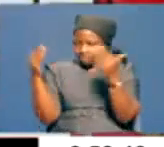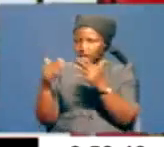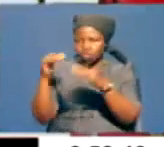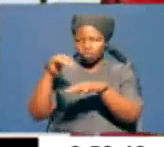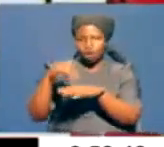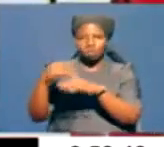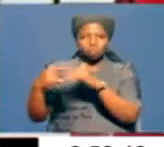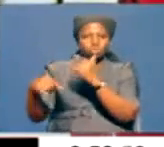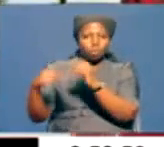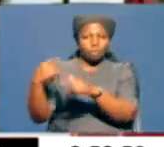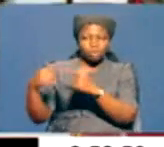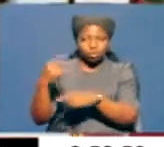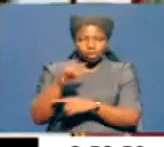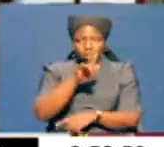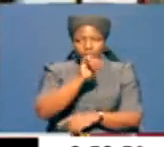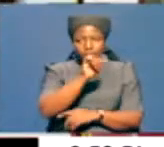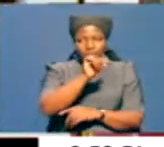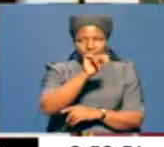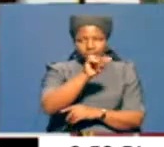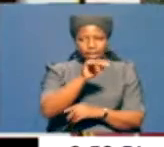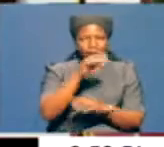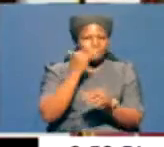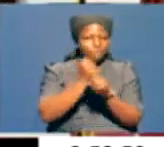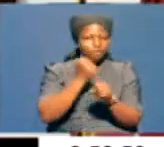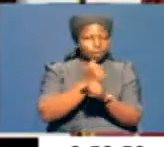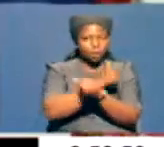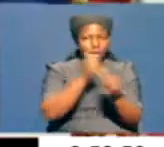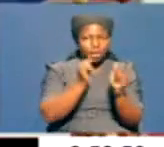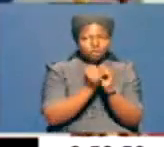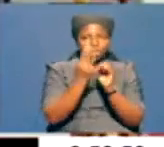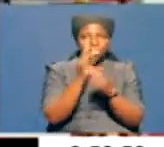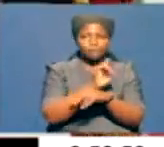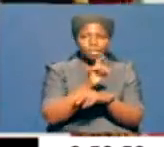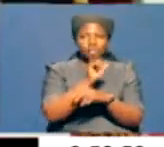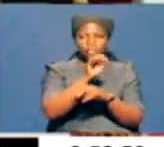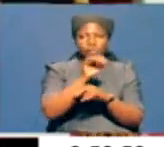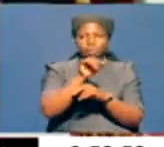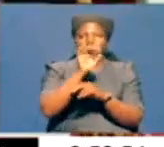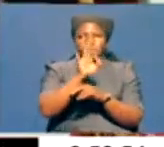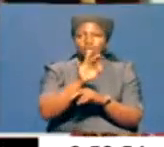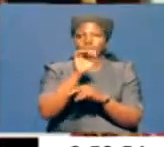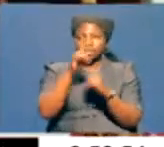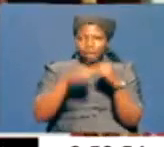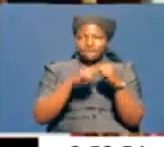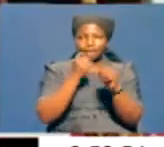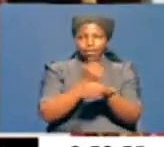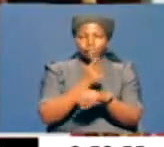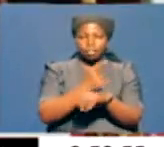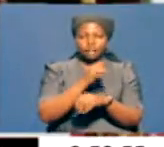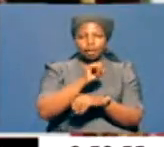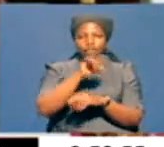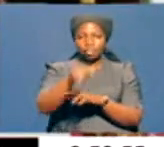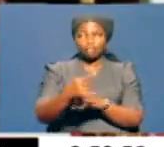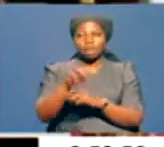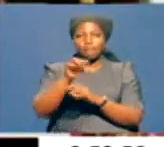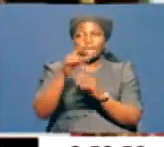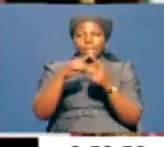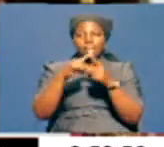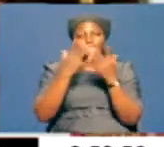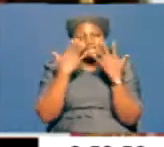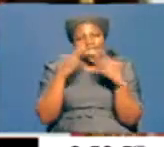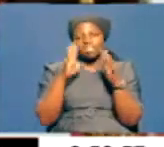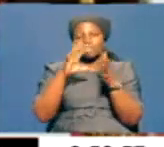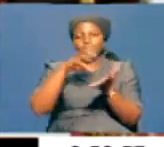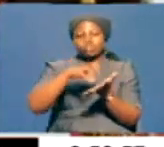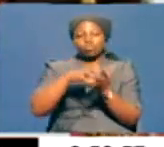Lilian Kasait registered a personal best time of 14 minutes 50.36 seconds in the 5,000 meters heat, but only managed a 12th place finish in